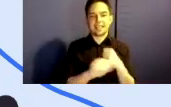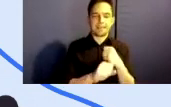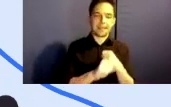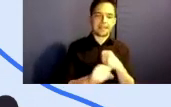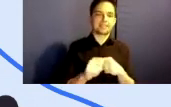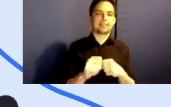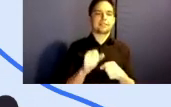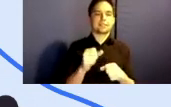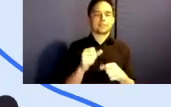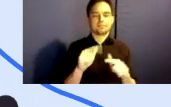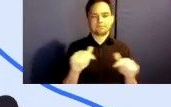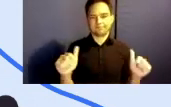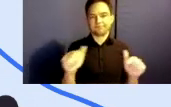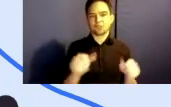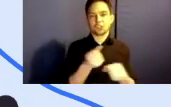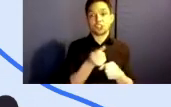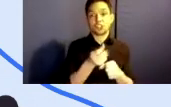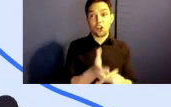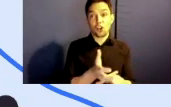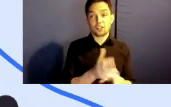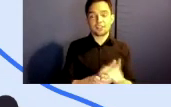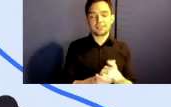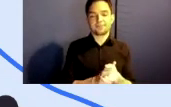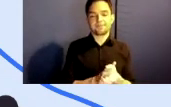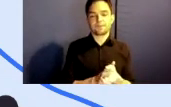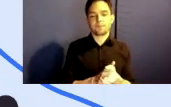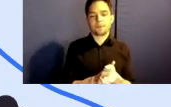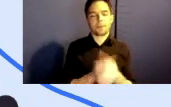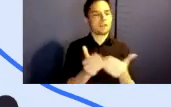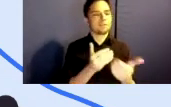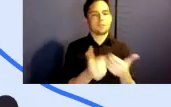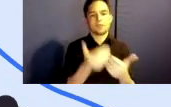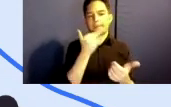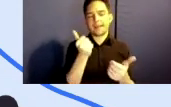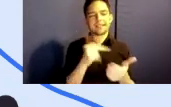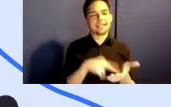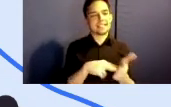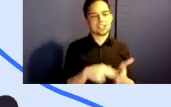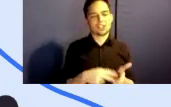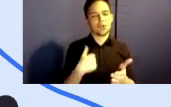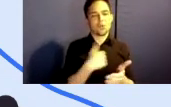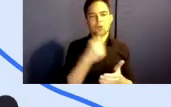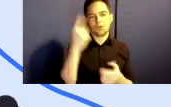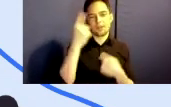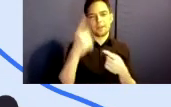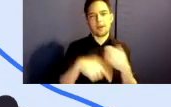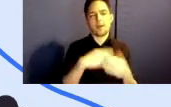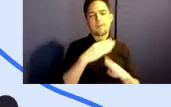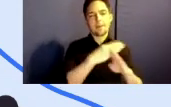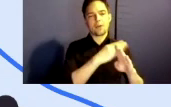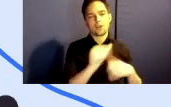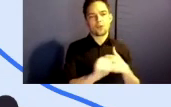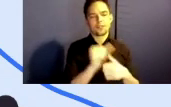itself could cause. Even with the best intention, when we don't think about these barriers and risks, we could always